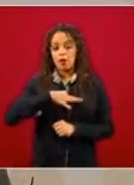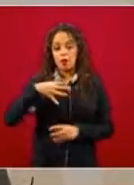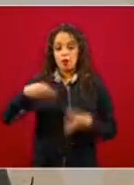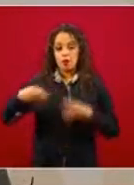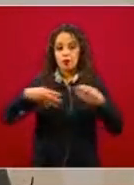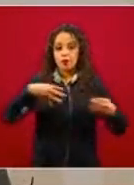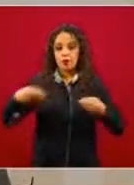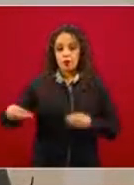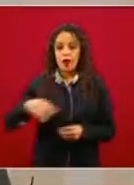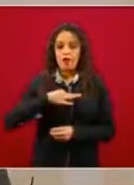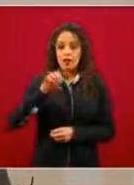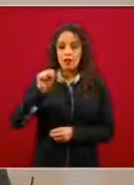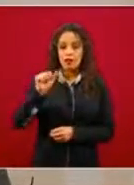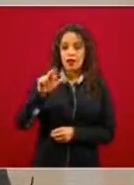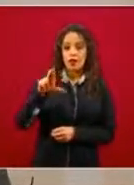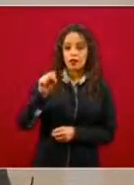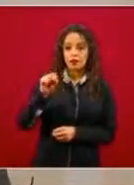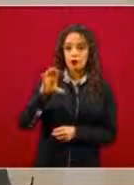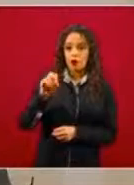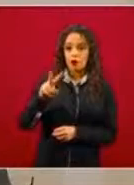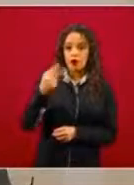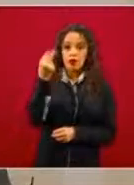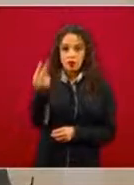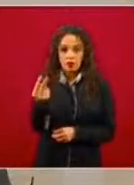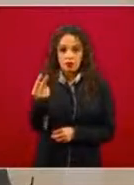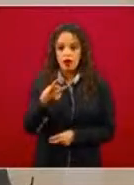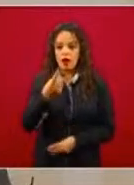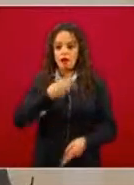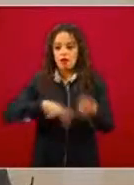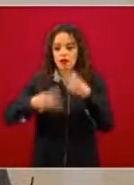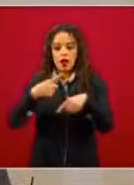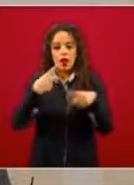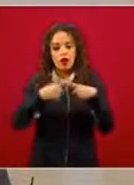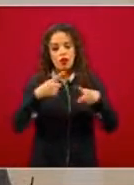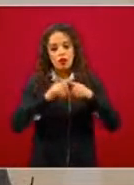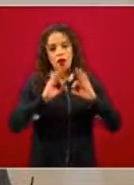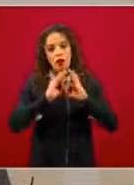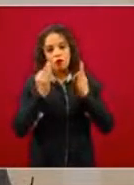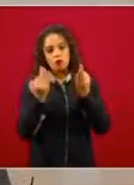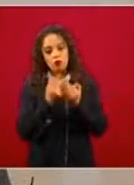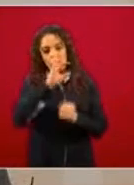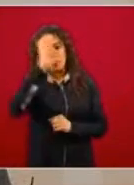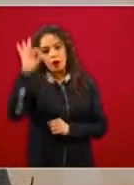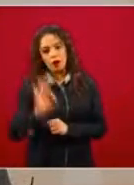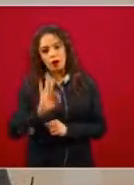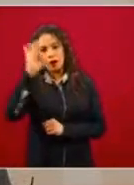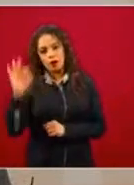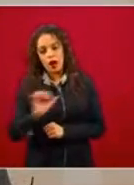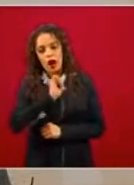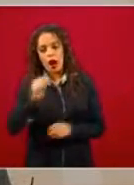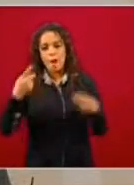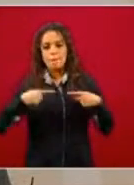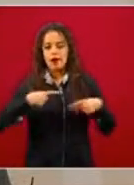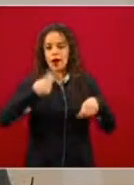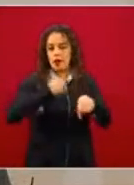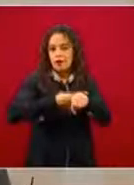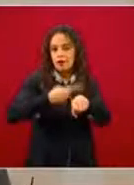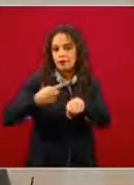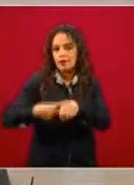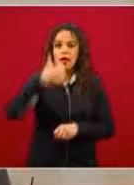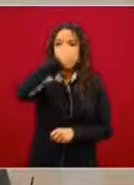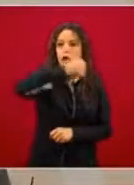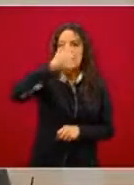the pandemic behavior for SARS-CoV-19. And different ratios will continue to